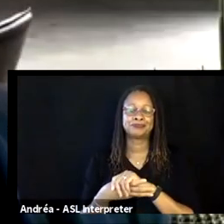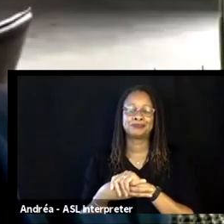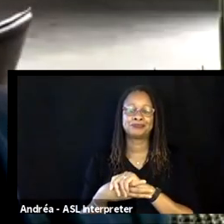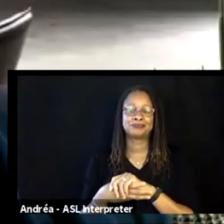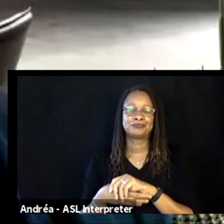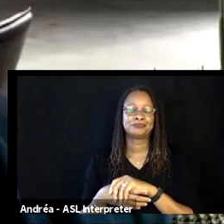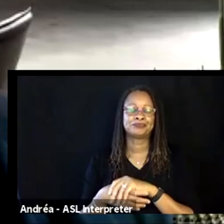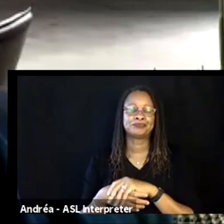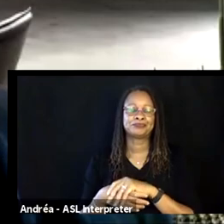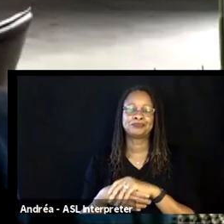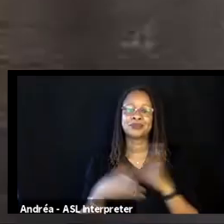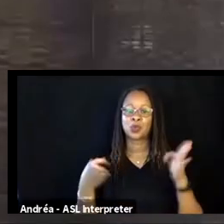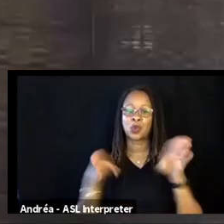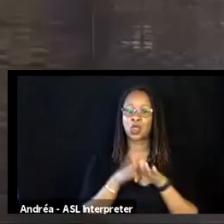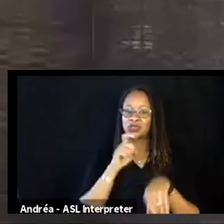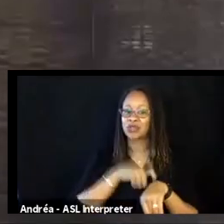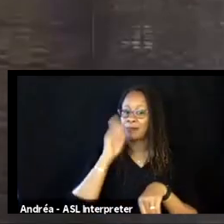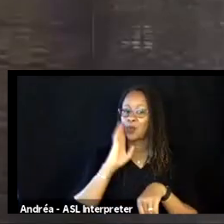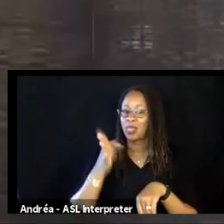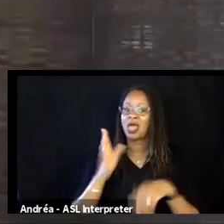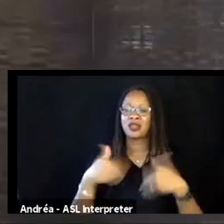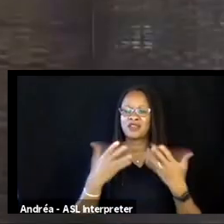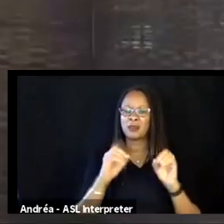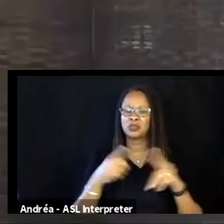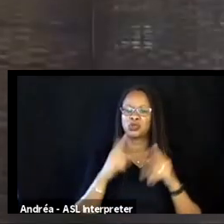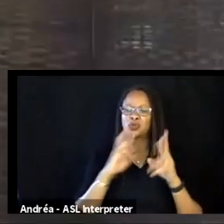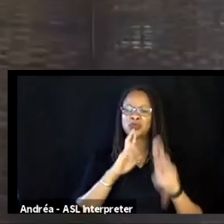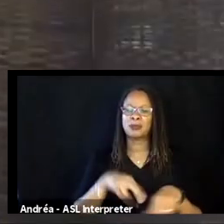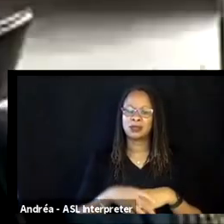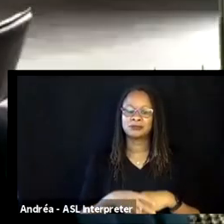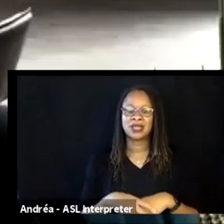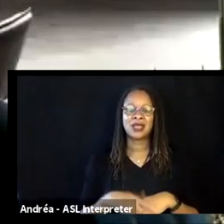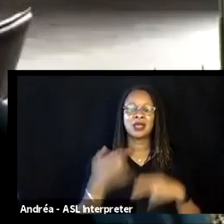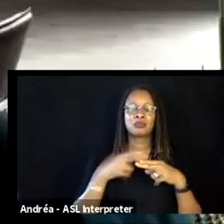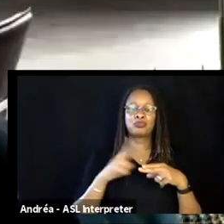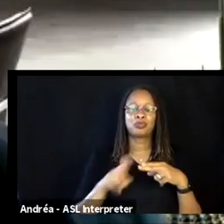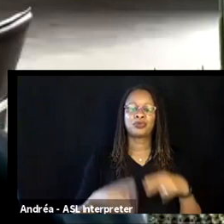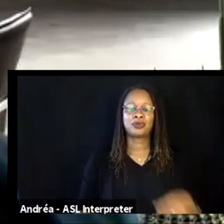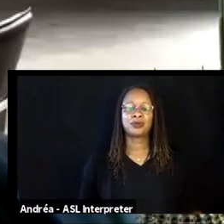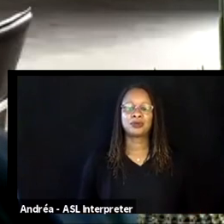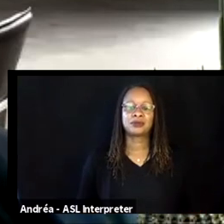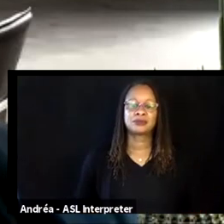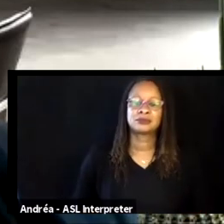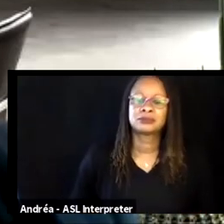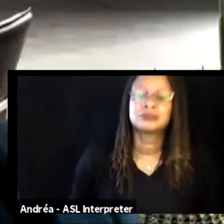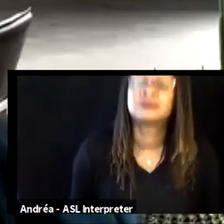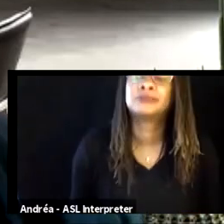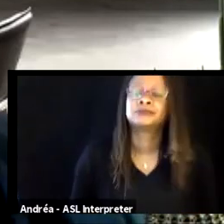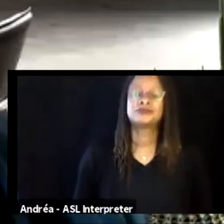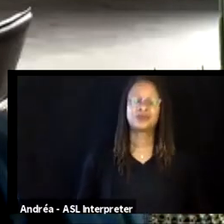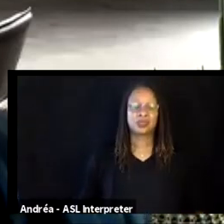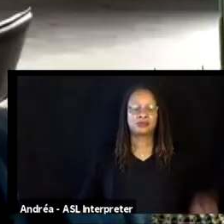We'll probably close on time, but I did want to give you a chance to respond. Yeah, I'll make it brief because there's Susie is spot on and